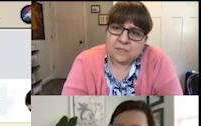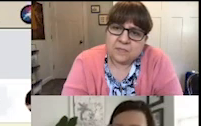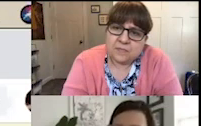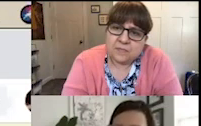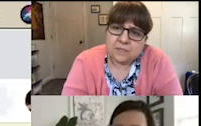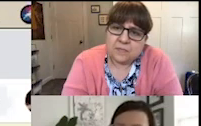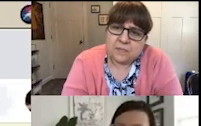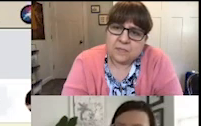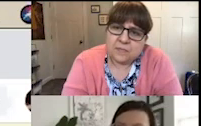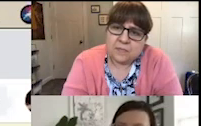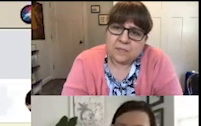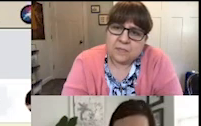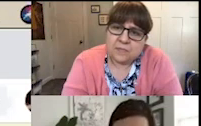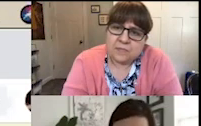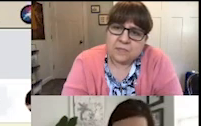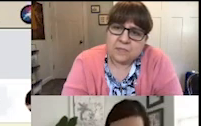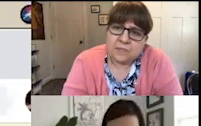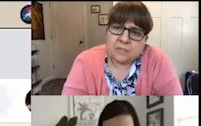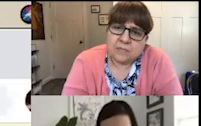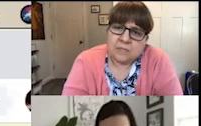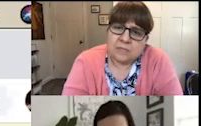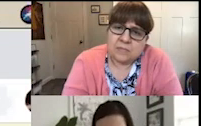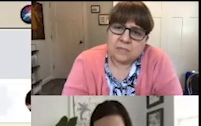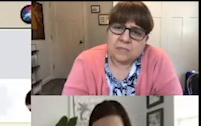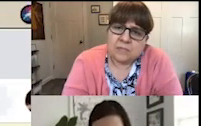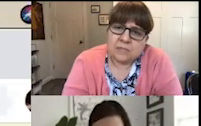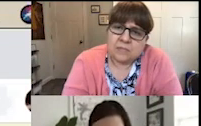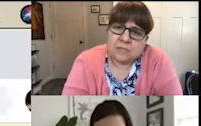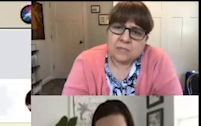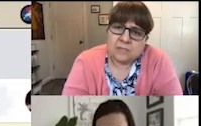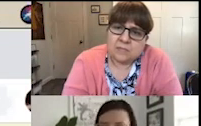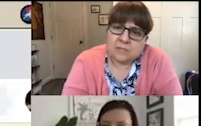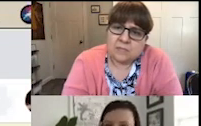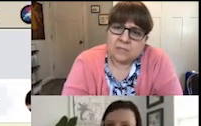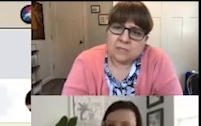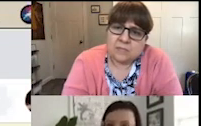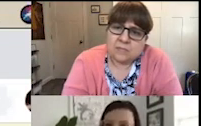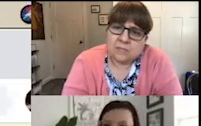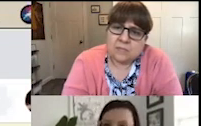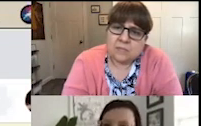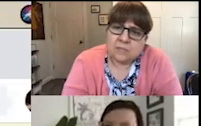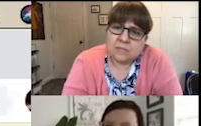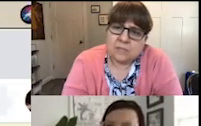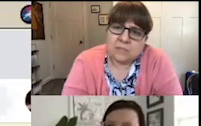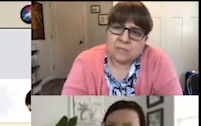to provide more inclusivity with it, whether it be within a curriculum, a project, a team, you name